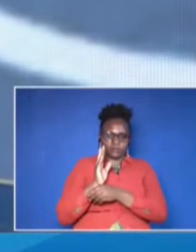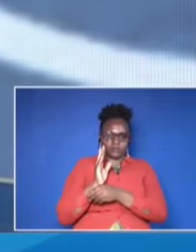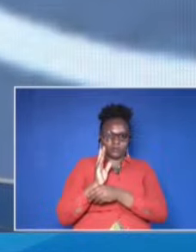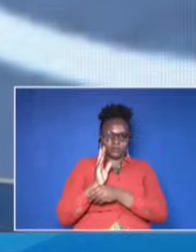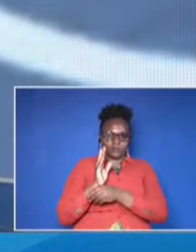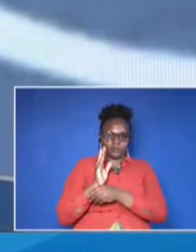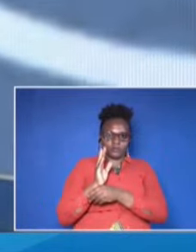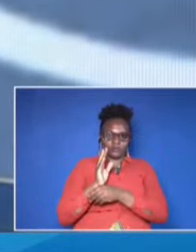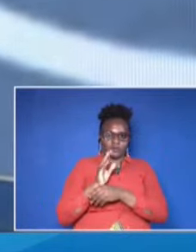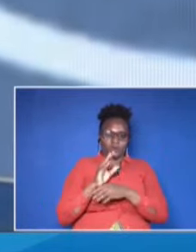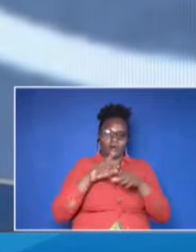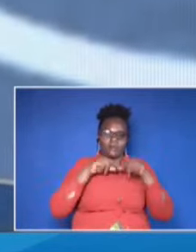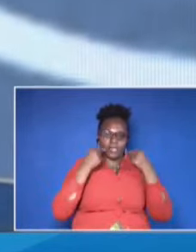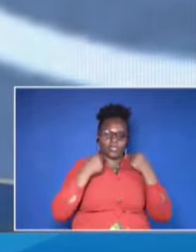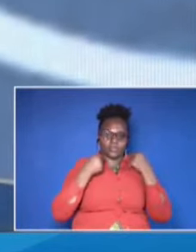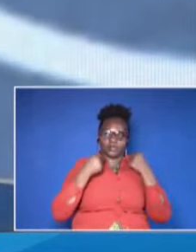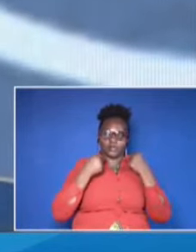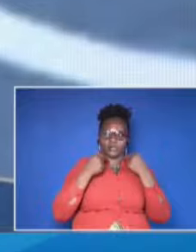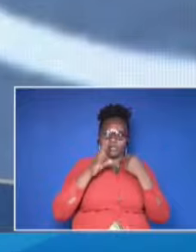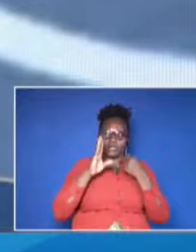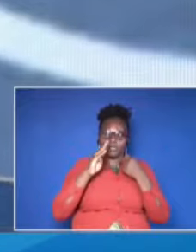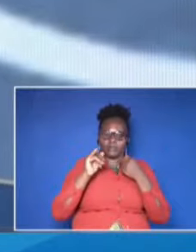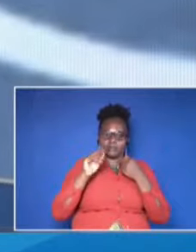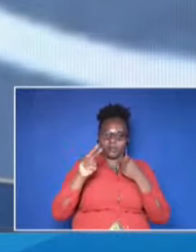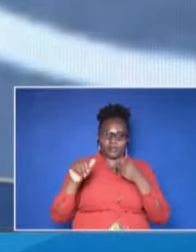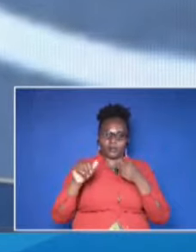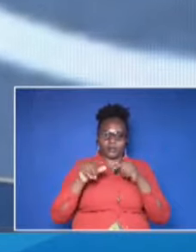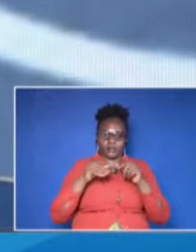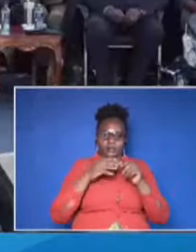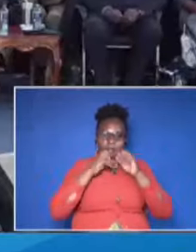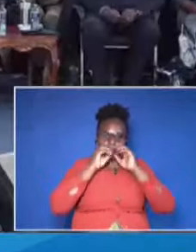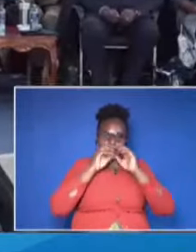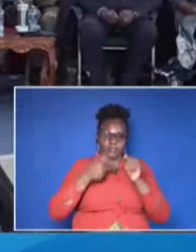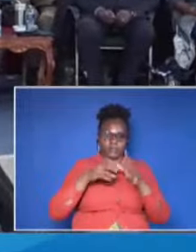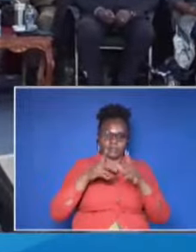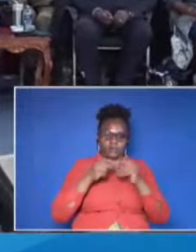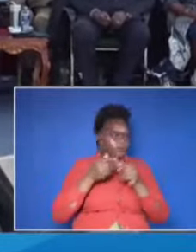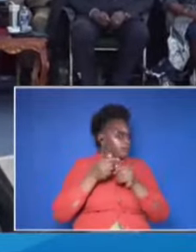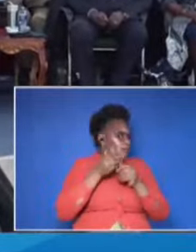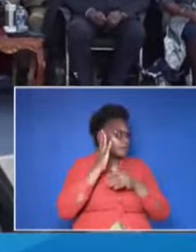God Ben and the blessed us with the word of